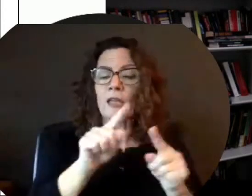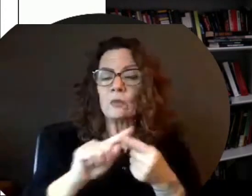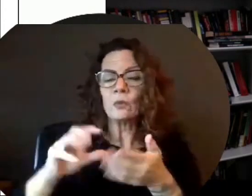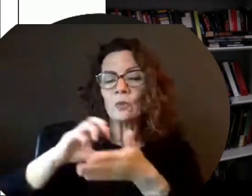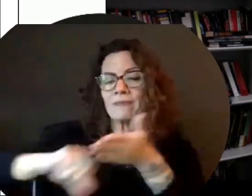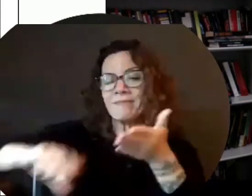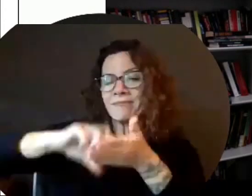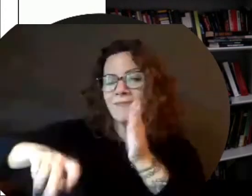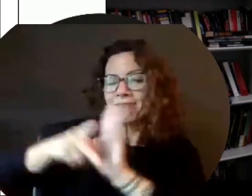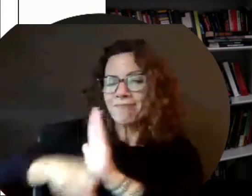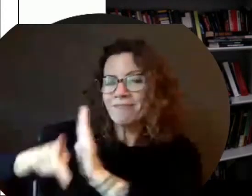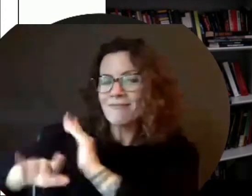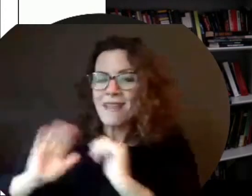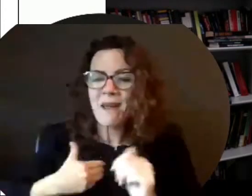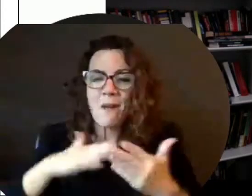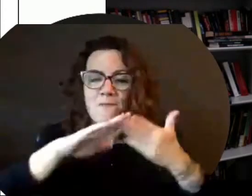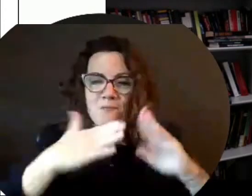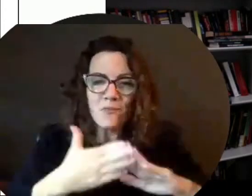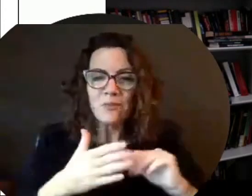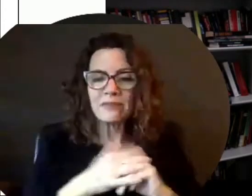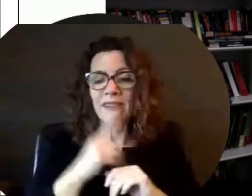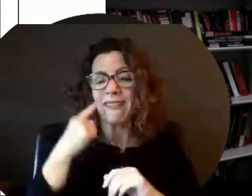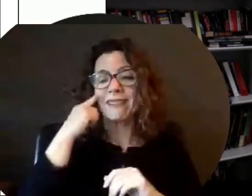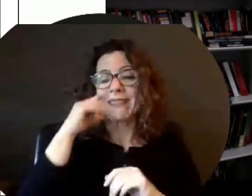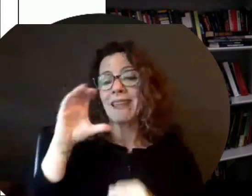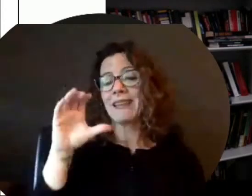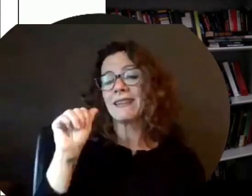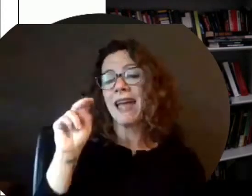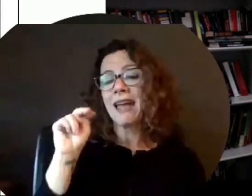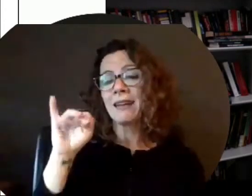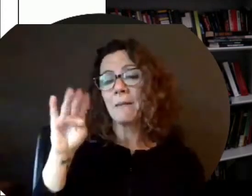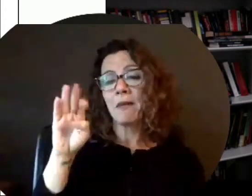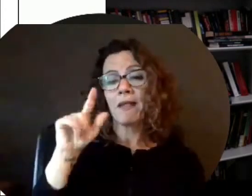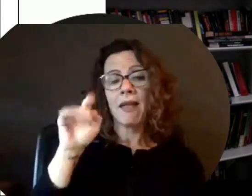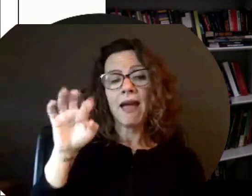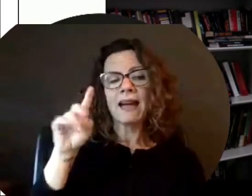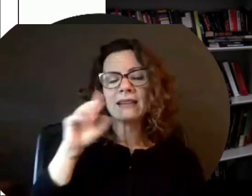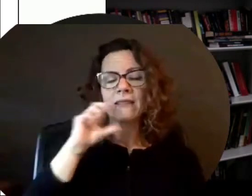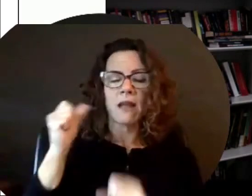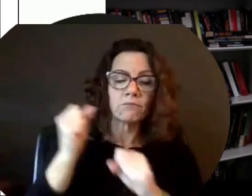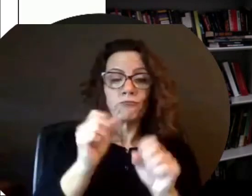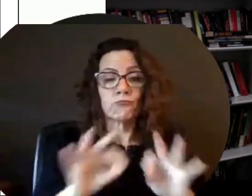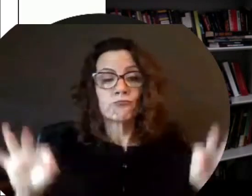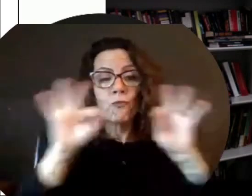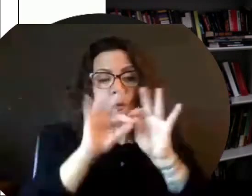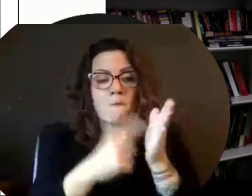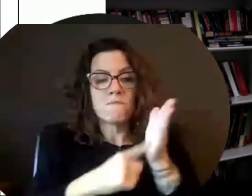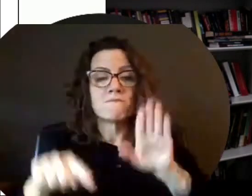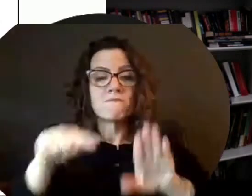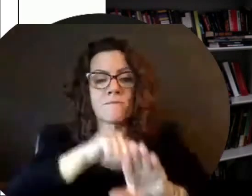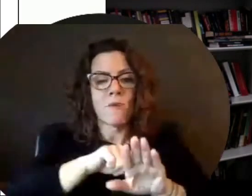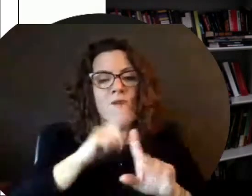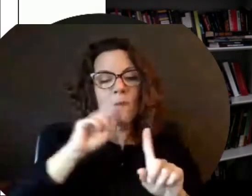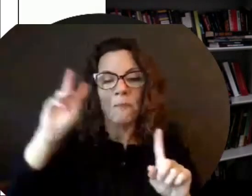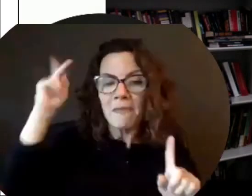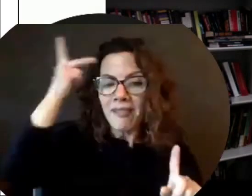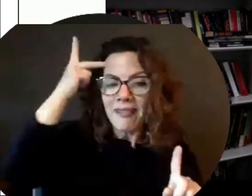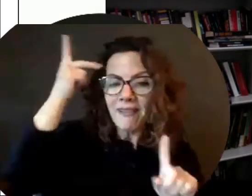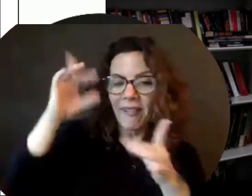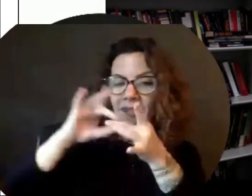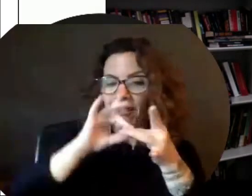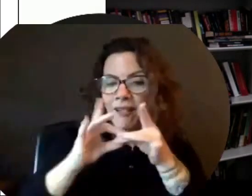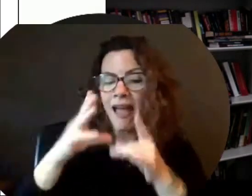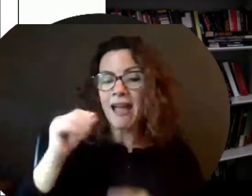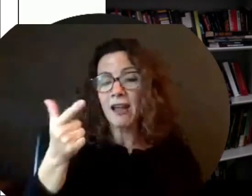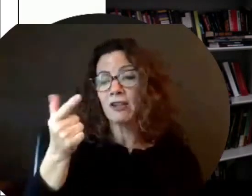redistricting that happens in front of our faces, right? Where people are placed in these kind of